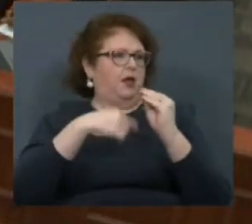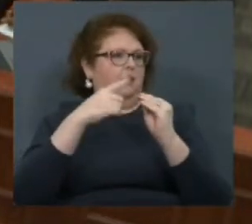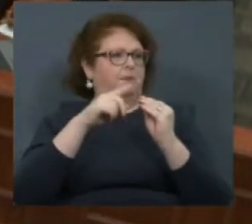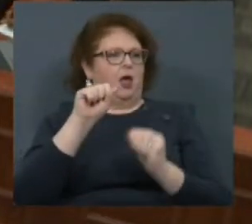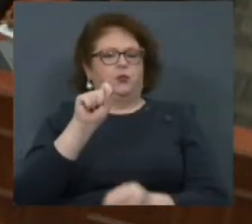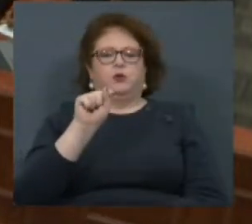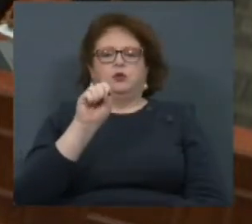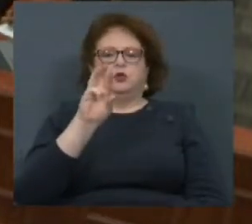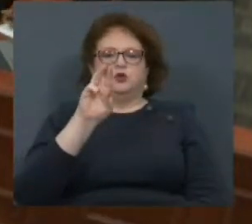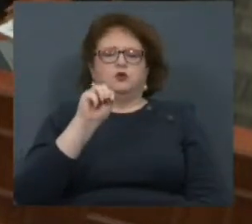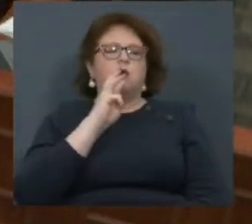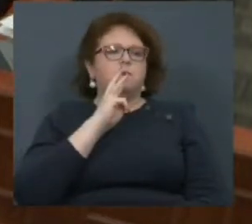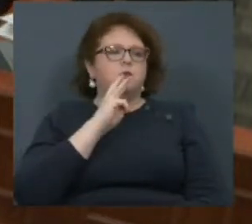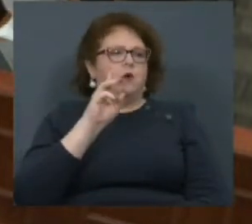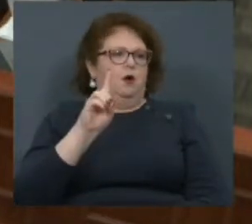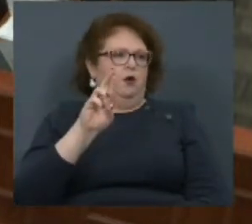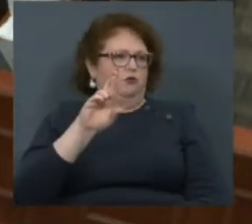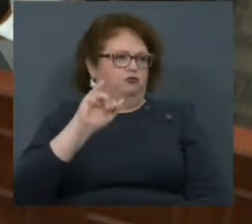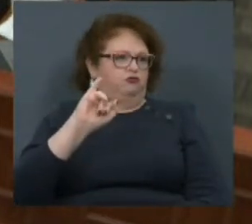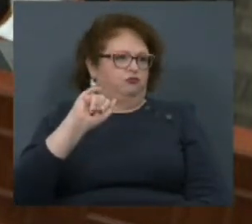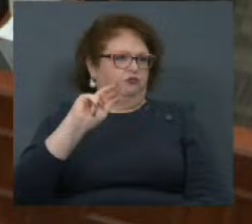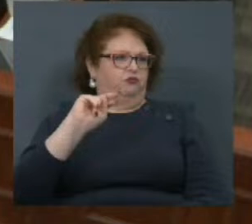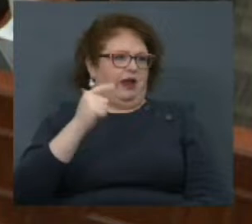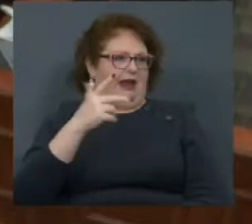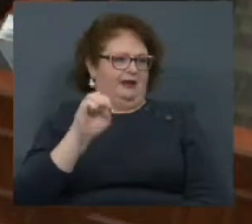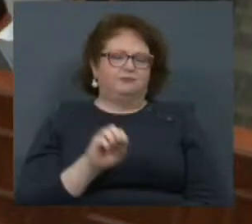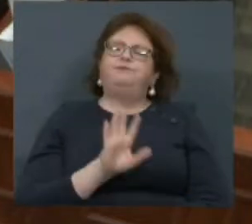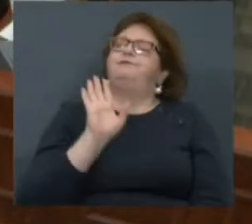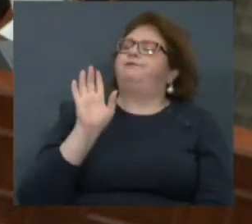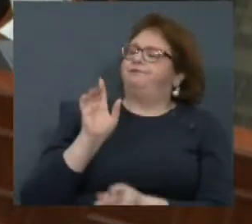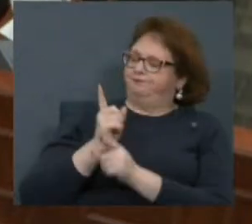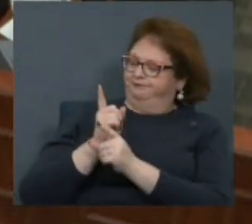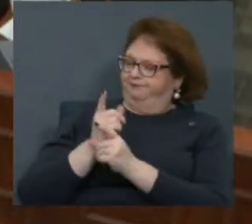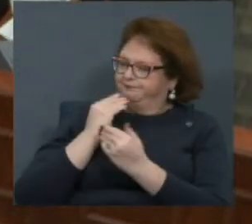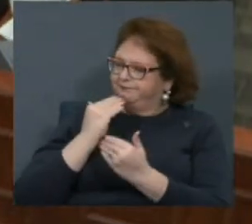stormwater drainage. Oh, I'm sorry, thank you. We need from. There's also a motion to